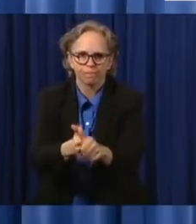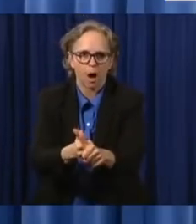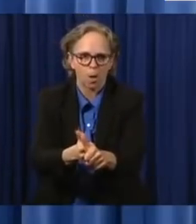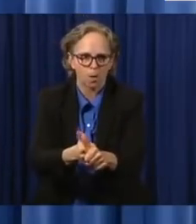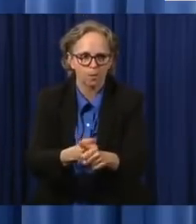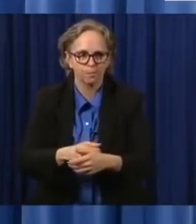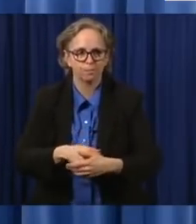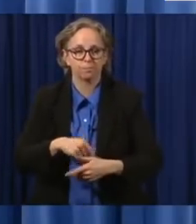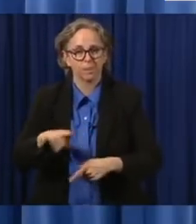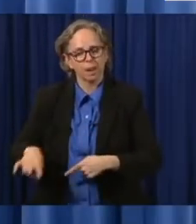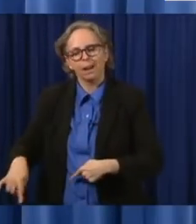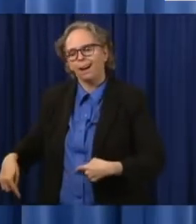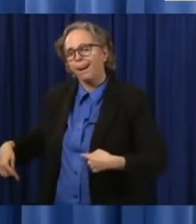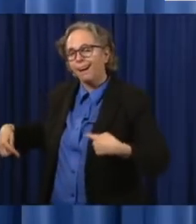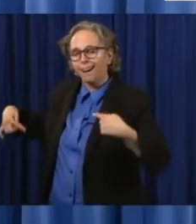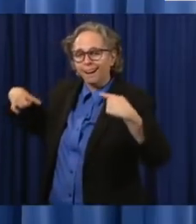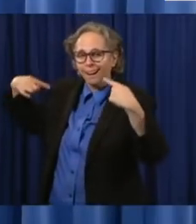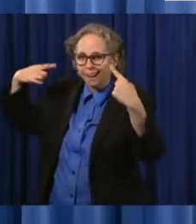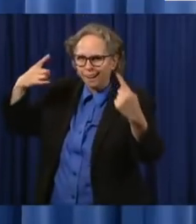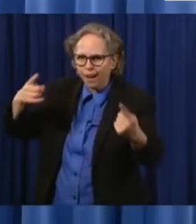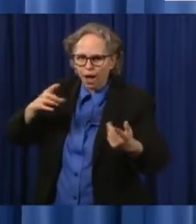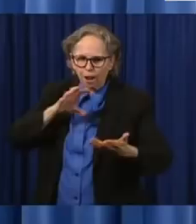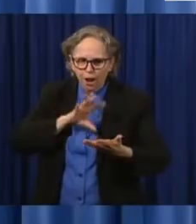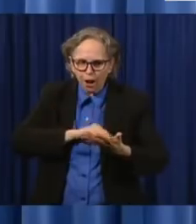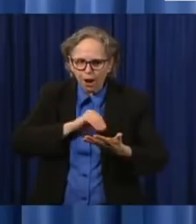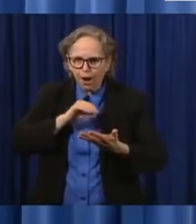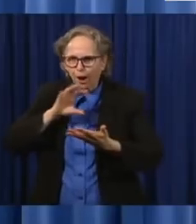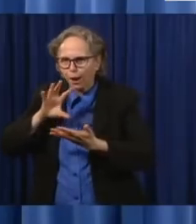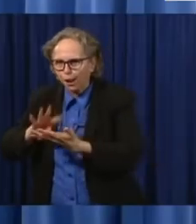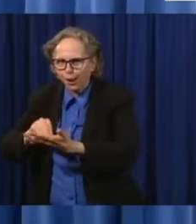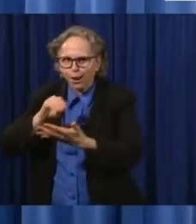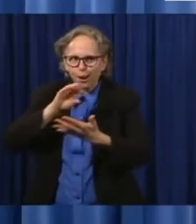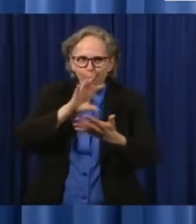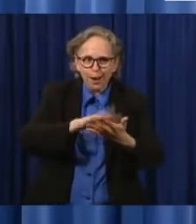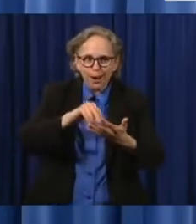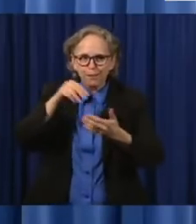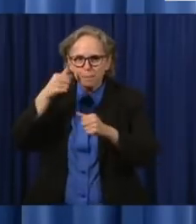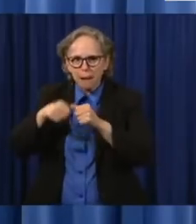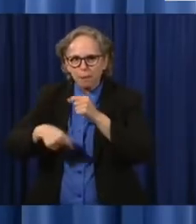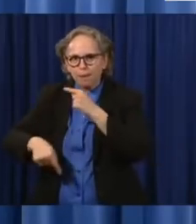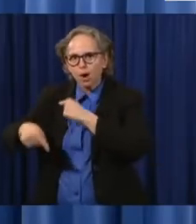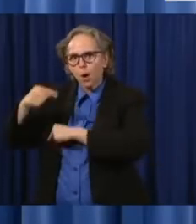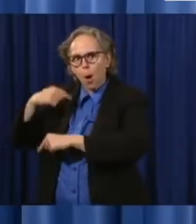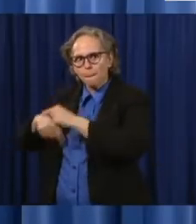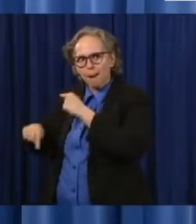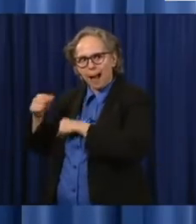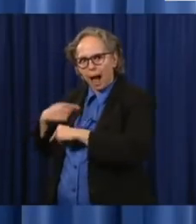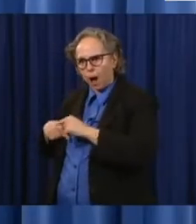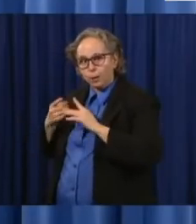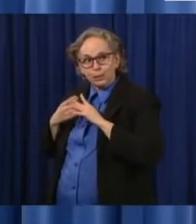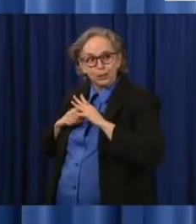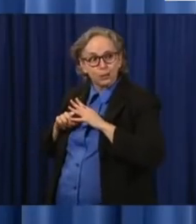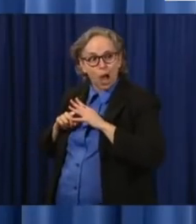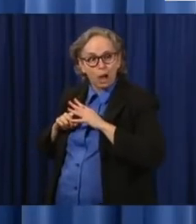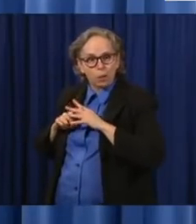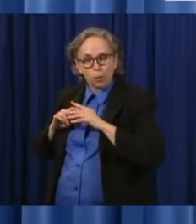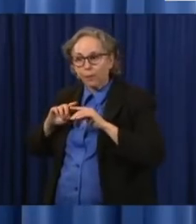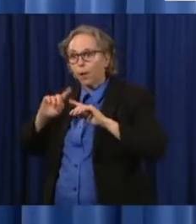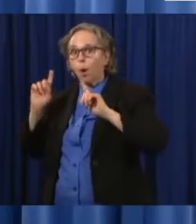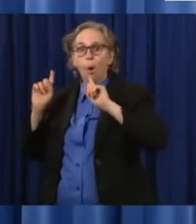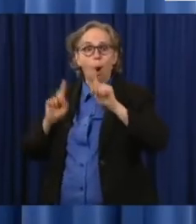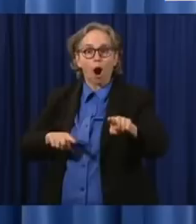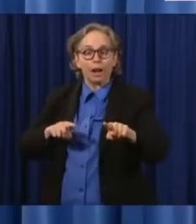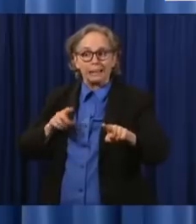again, I think it's important to go back quickly. When we started the initial order, we had no